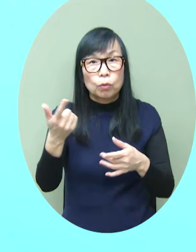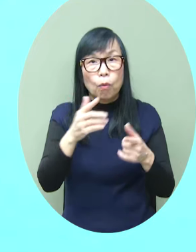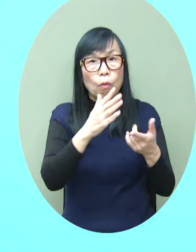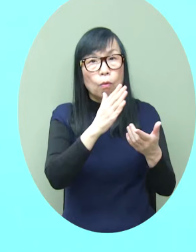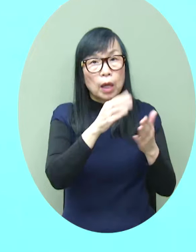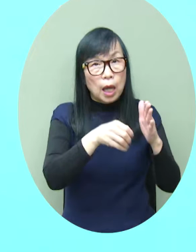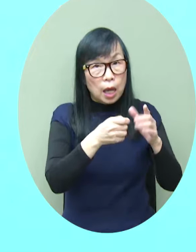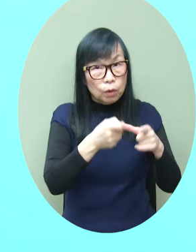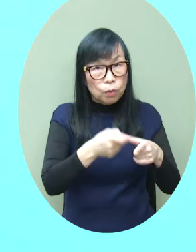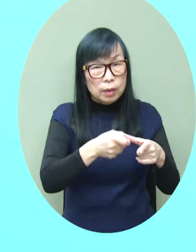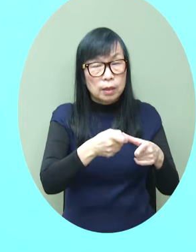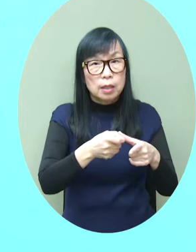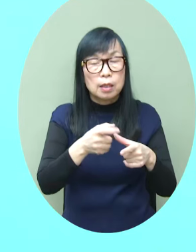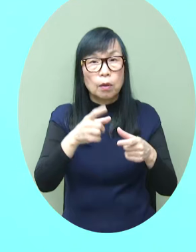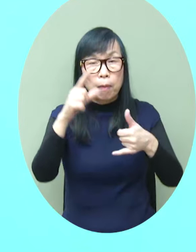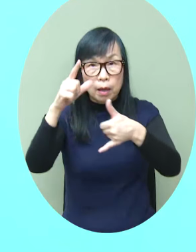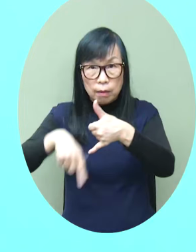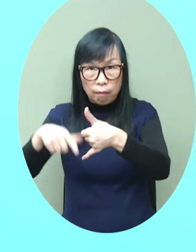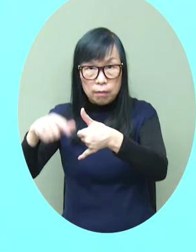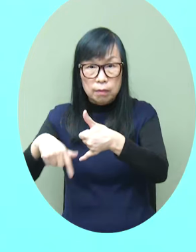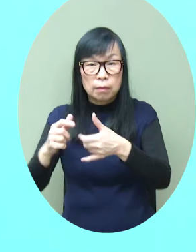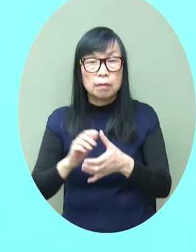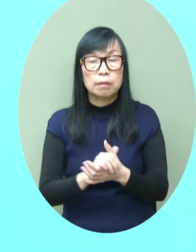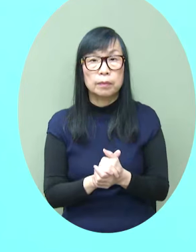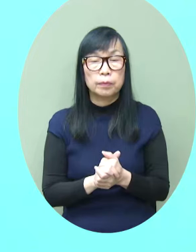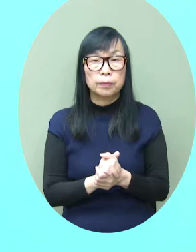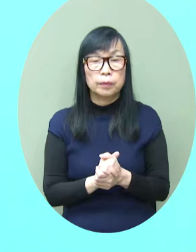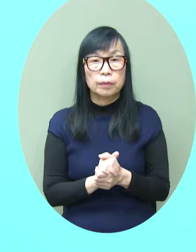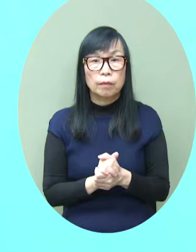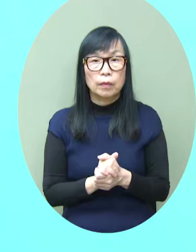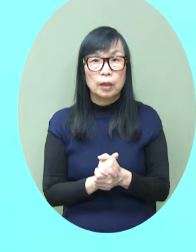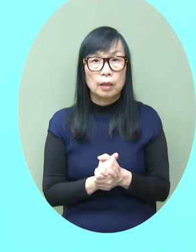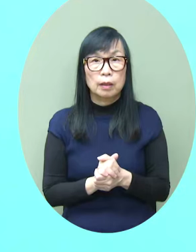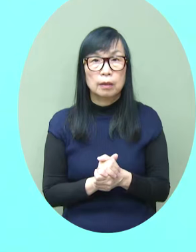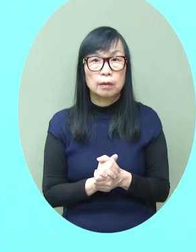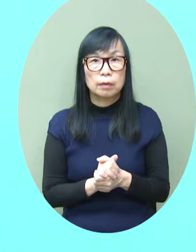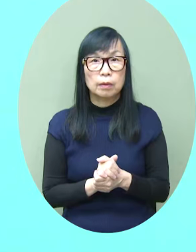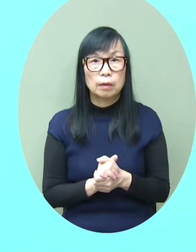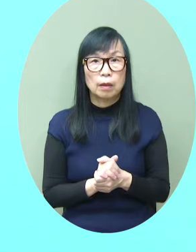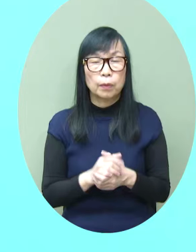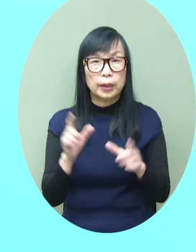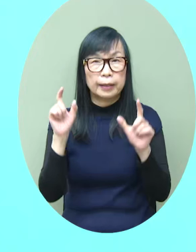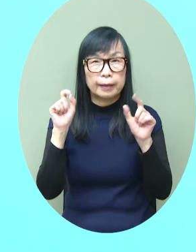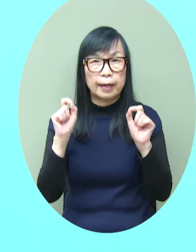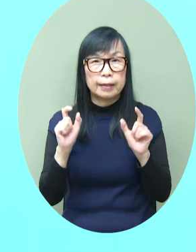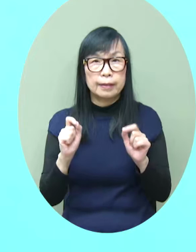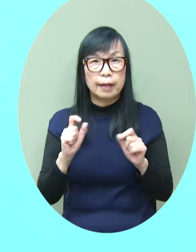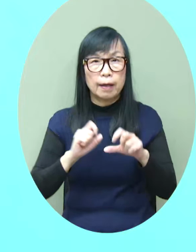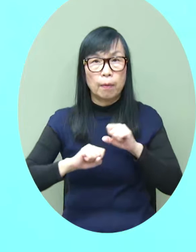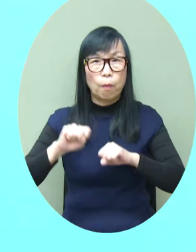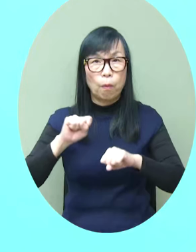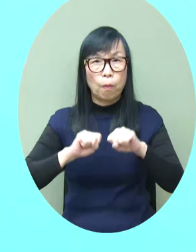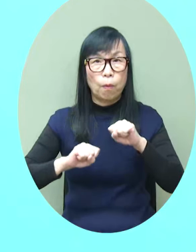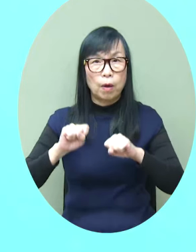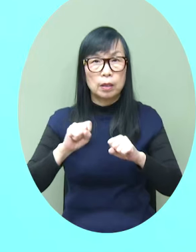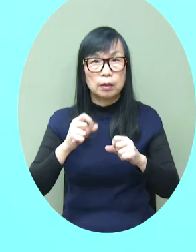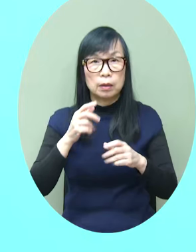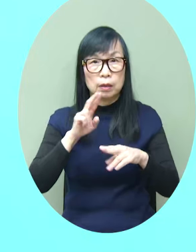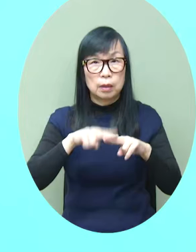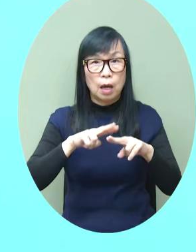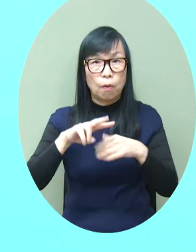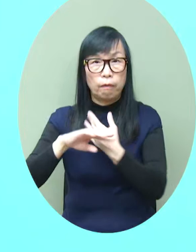have explained or justified their actions on the basis of a National Security Law. But